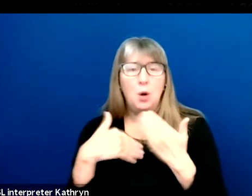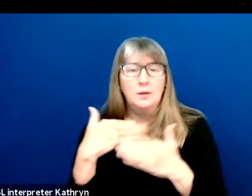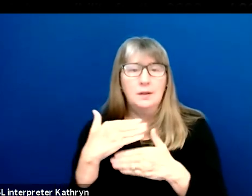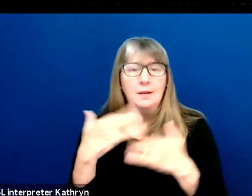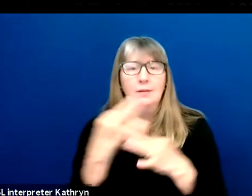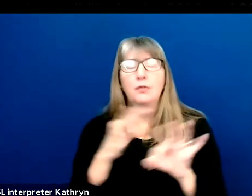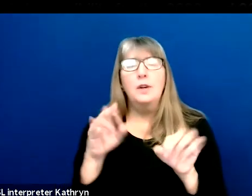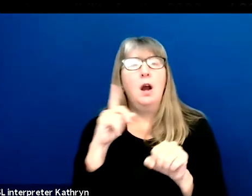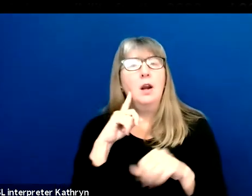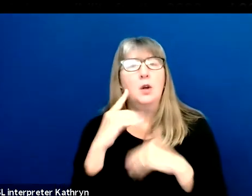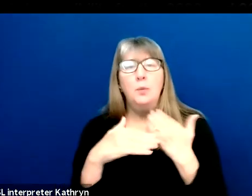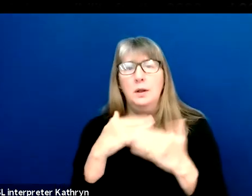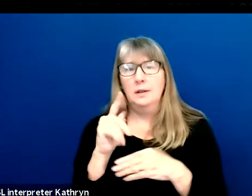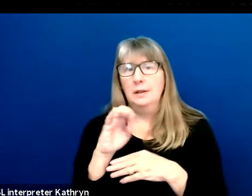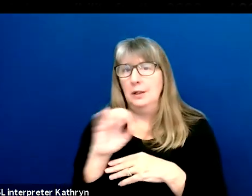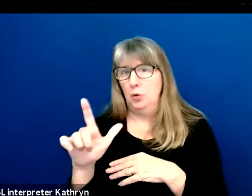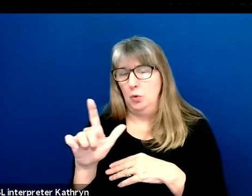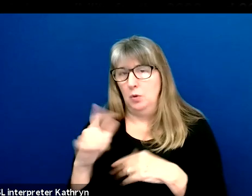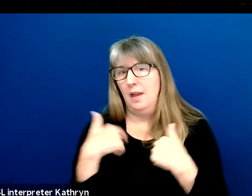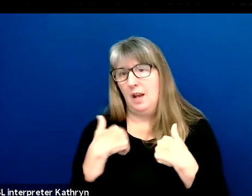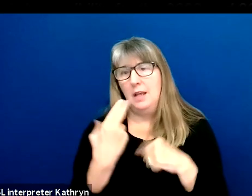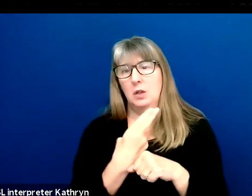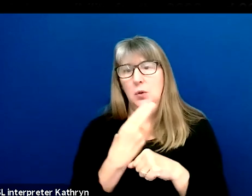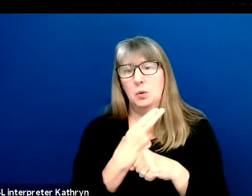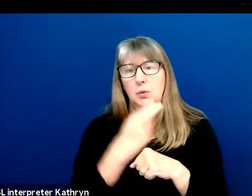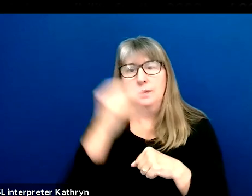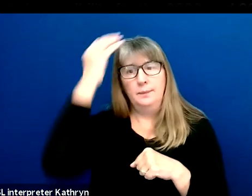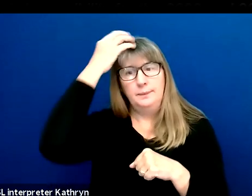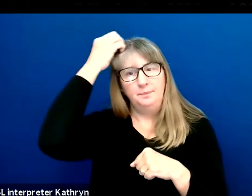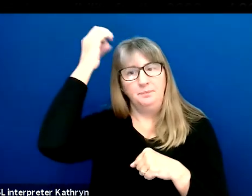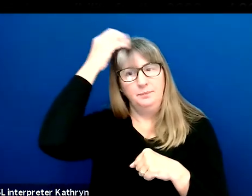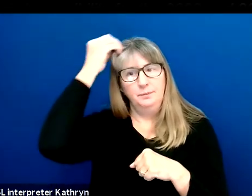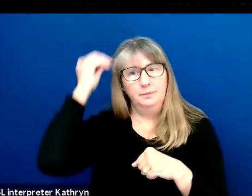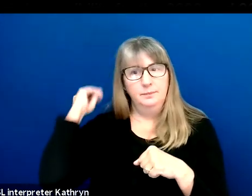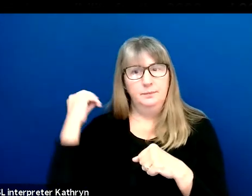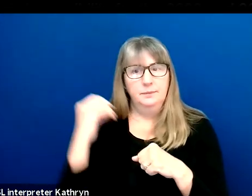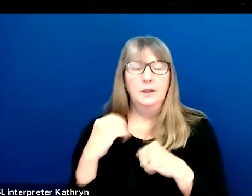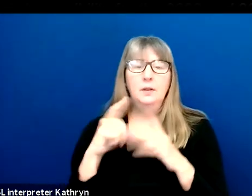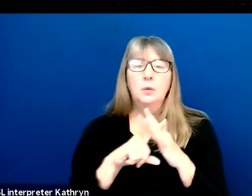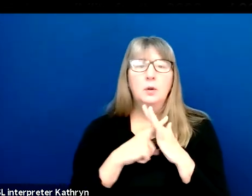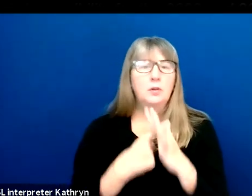audio processing tool. It's just the one I use. You could use anything. So we'll start off with